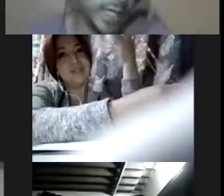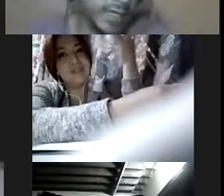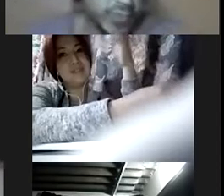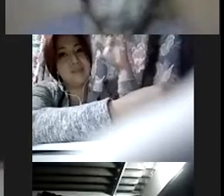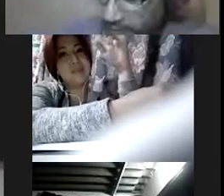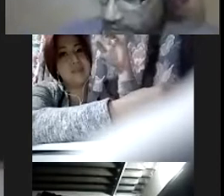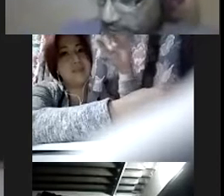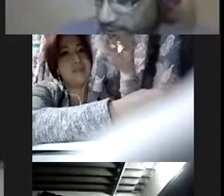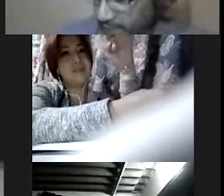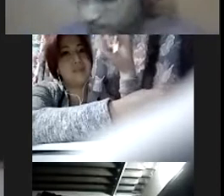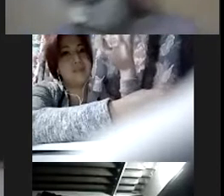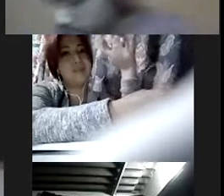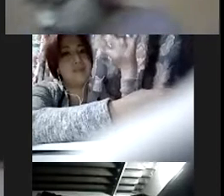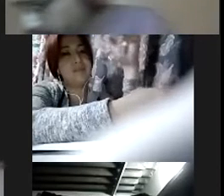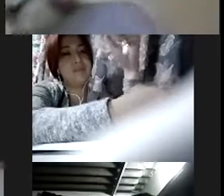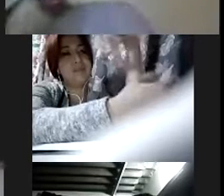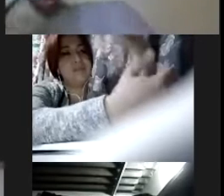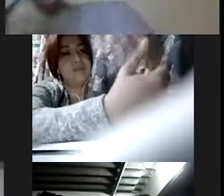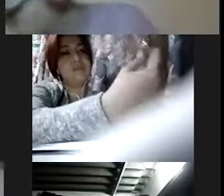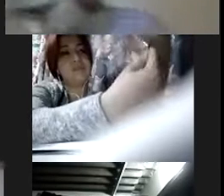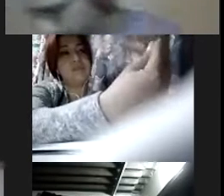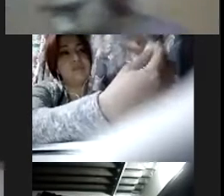what are you doing for the vacation?